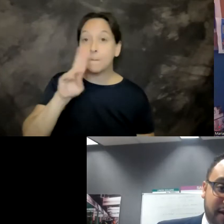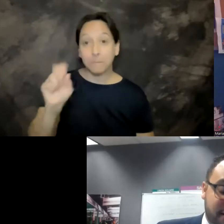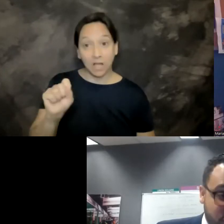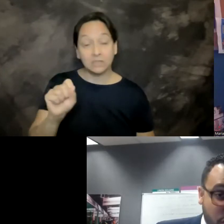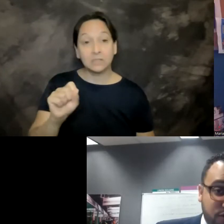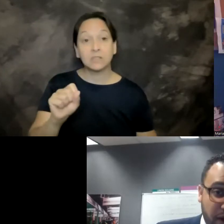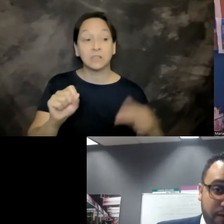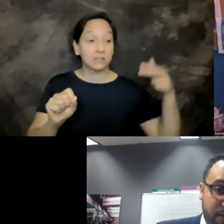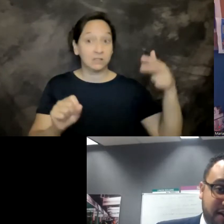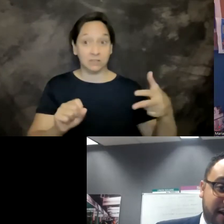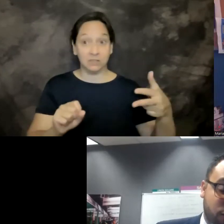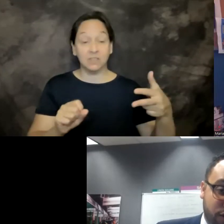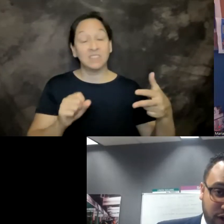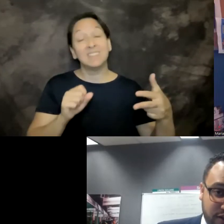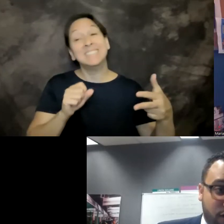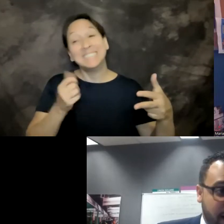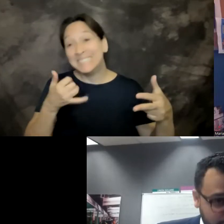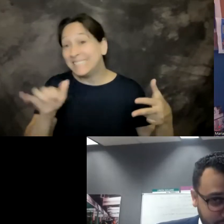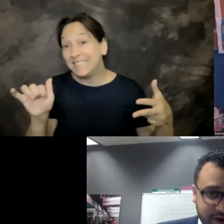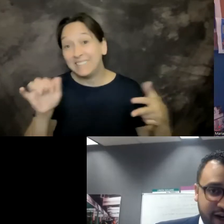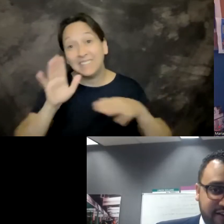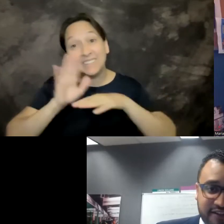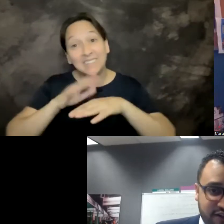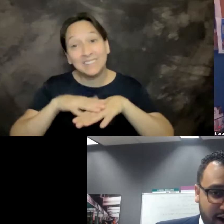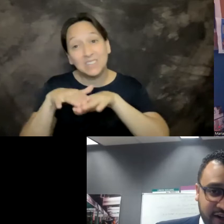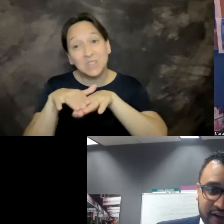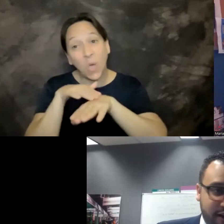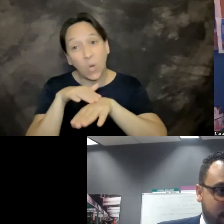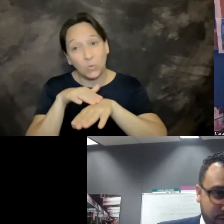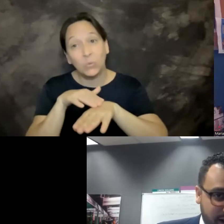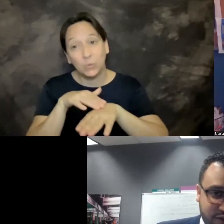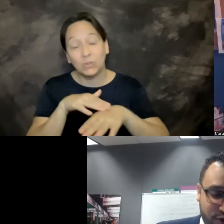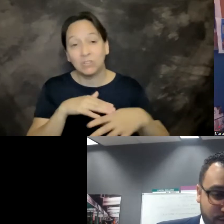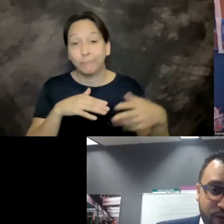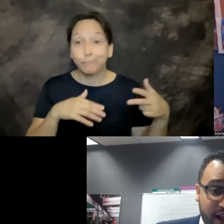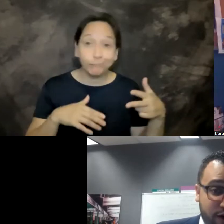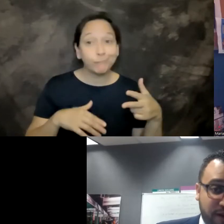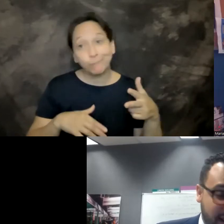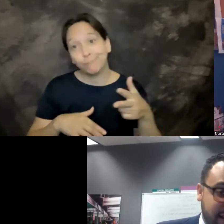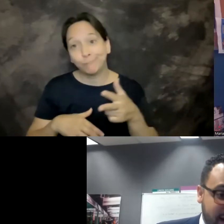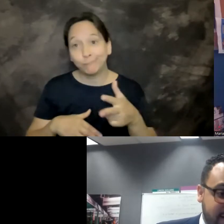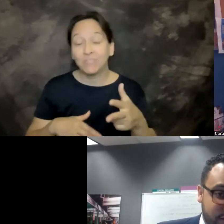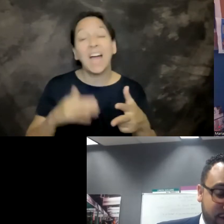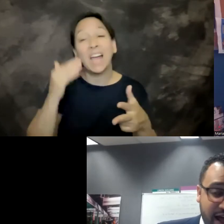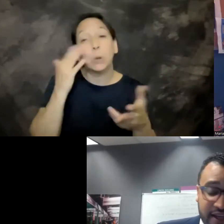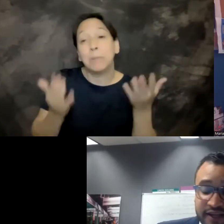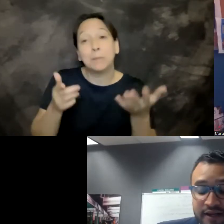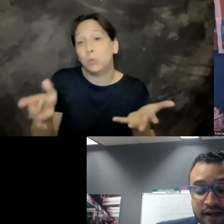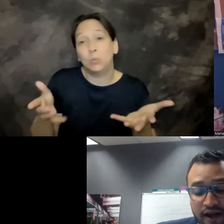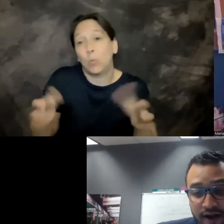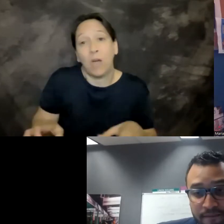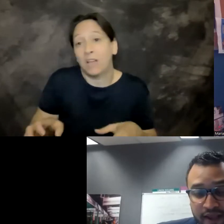be the slowest way to be able to get to where you need to go. And I recognize that's not, you know, the answer that you might want to hear, but that is the